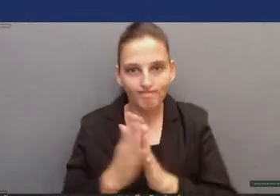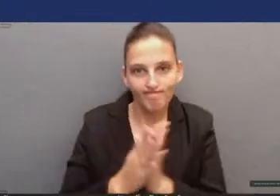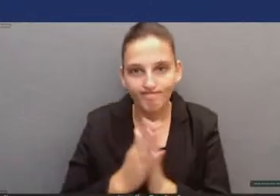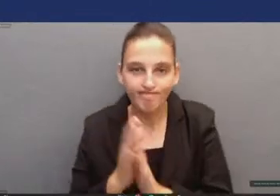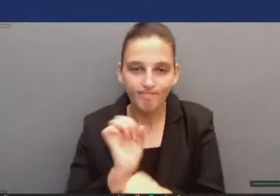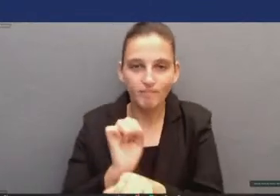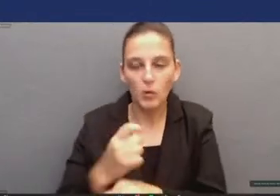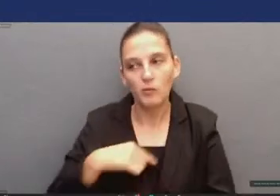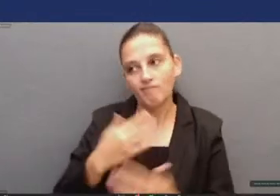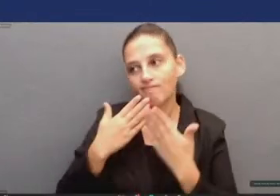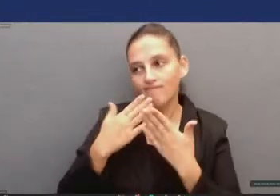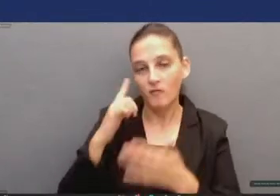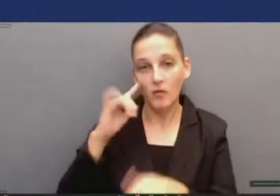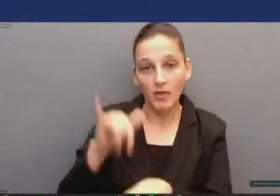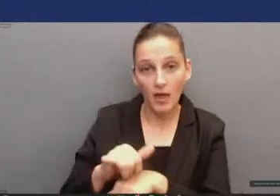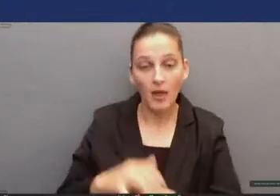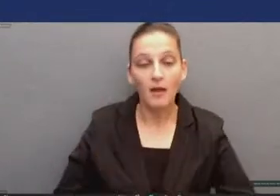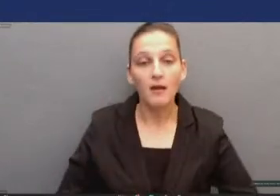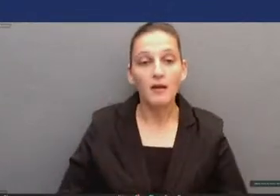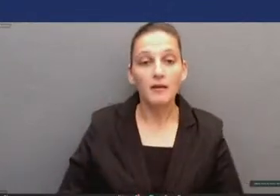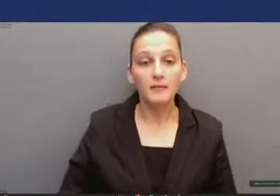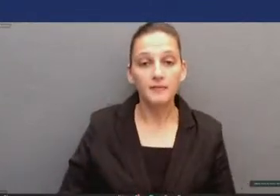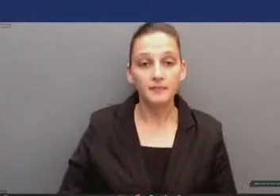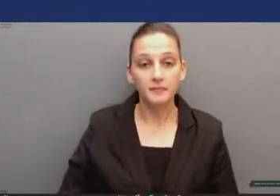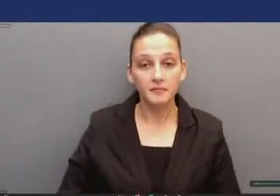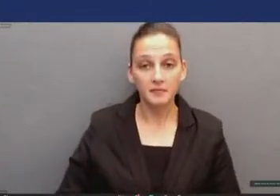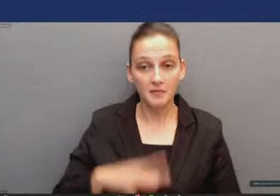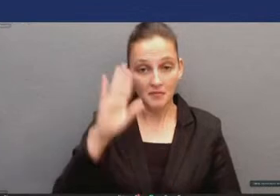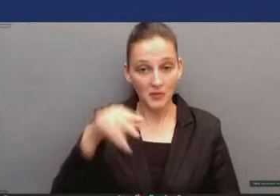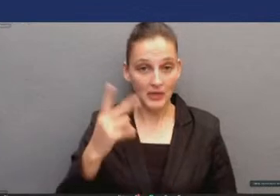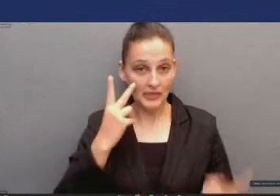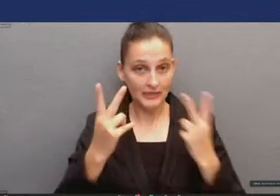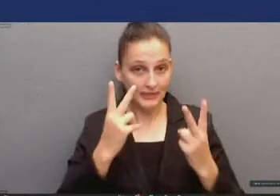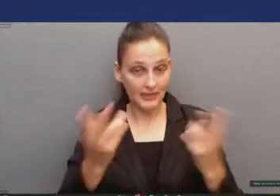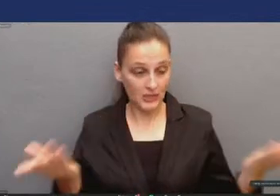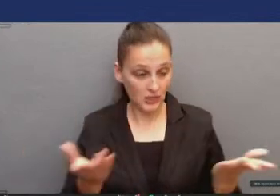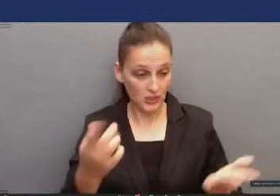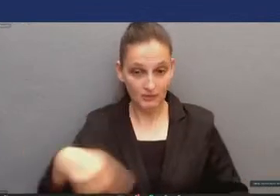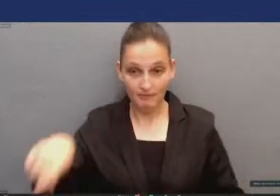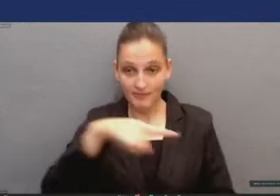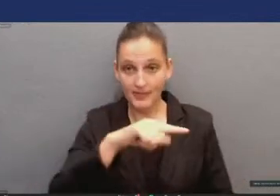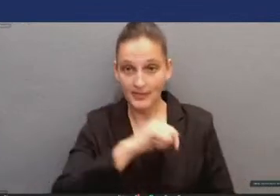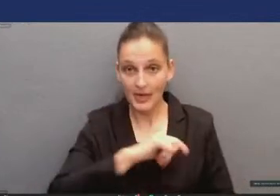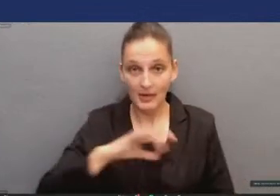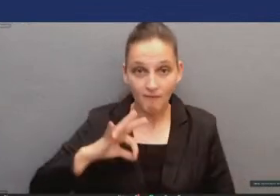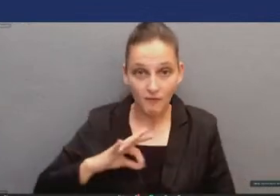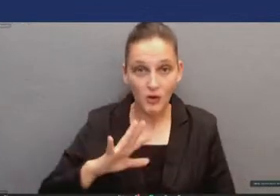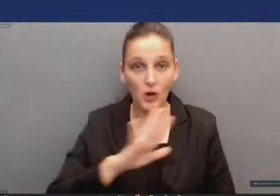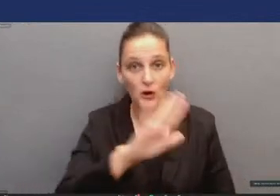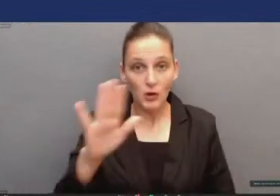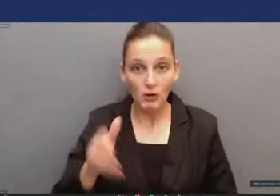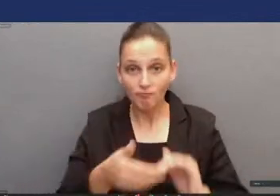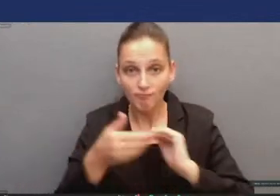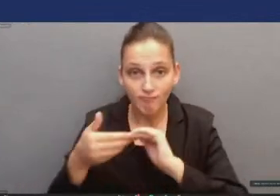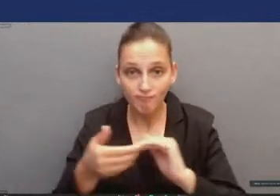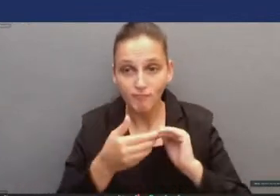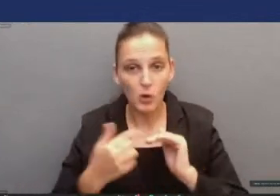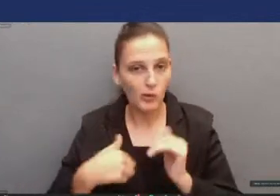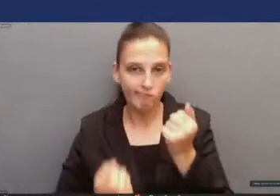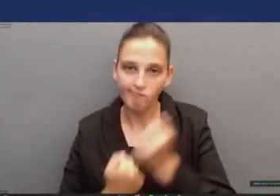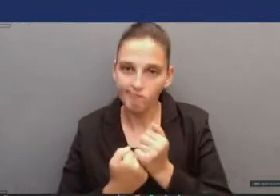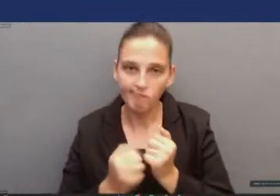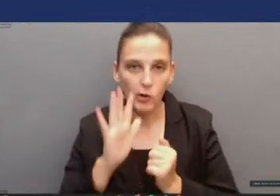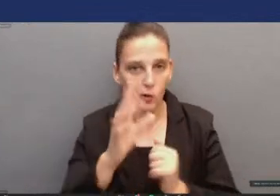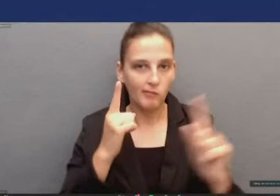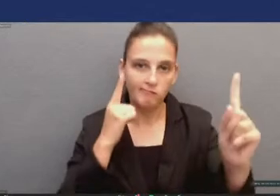And so, of course, as you look around, know that you have many partners here in the task force, in the work, in the mission, in the cause. As